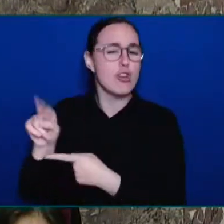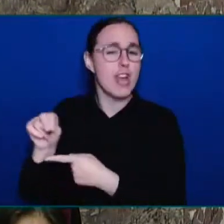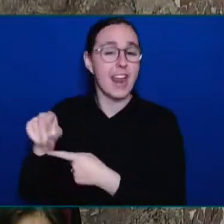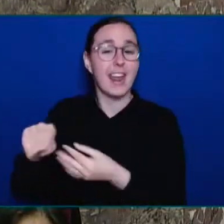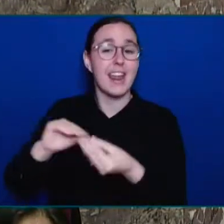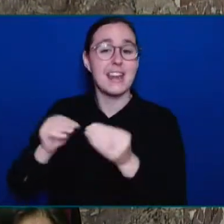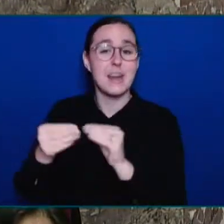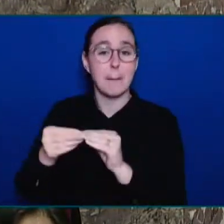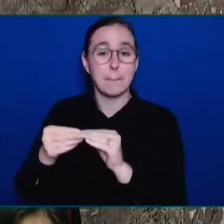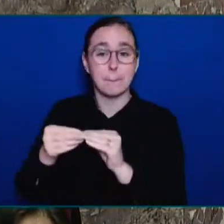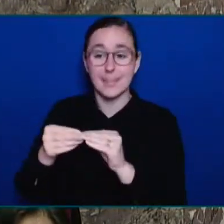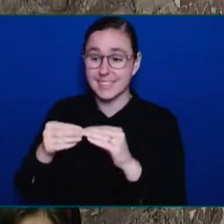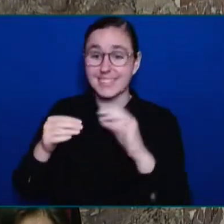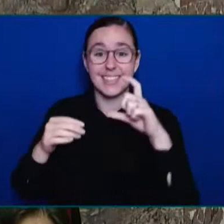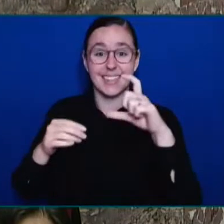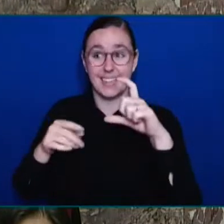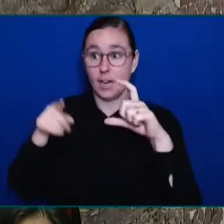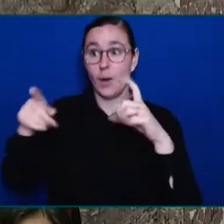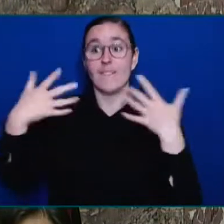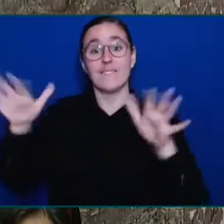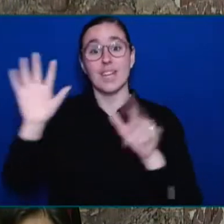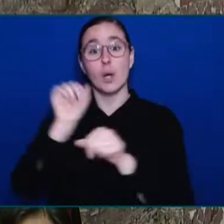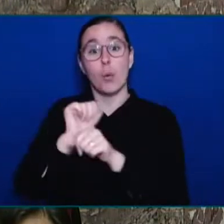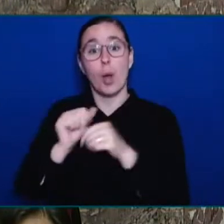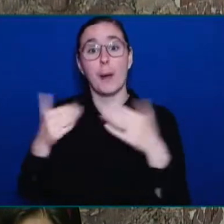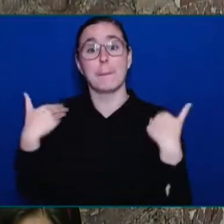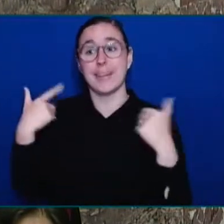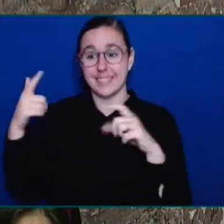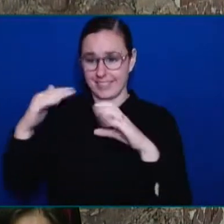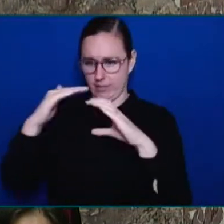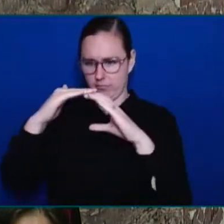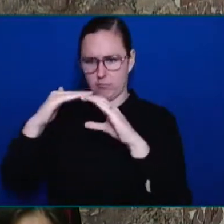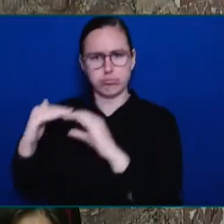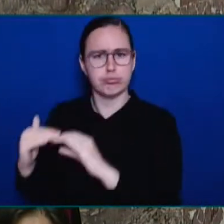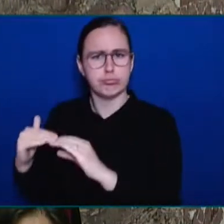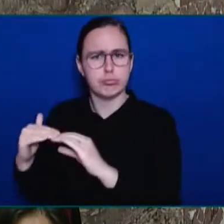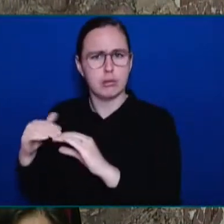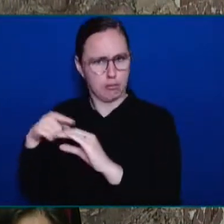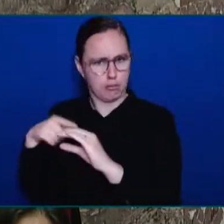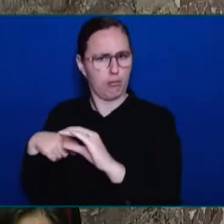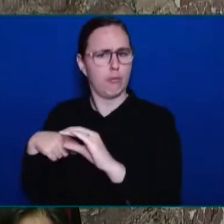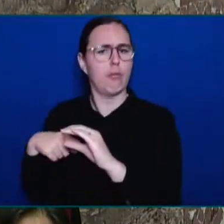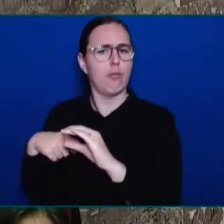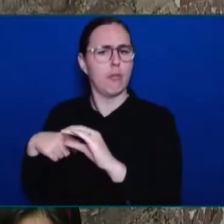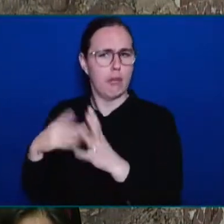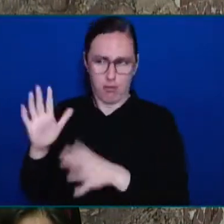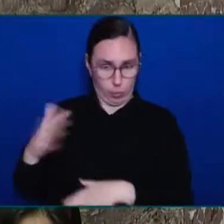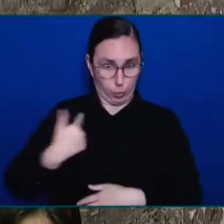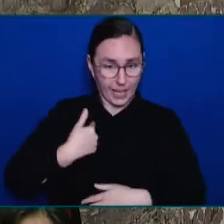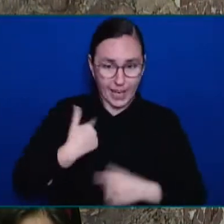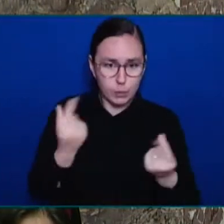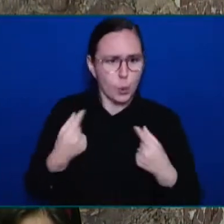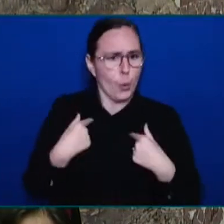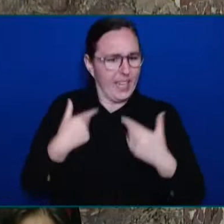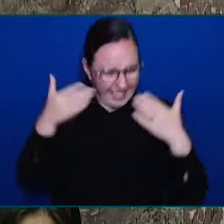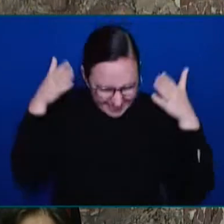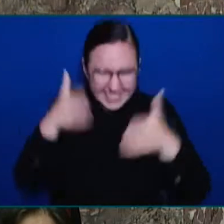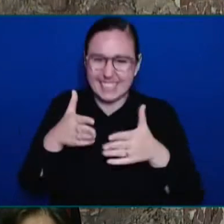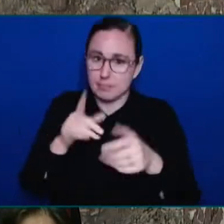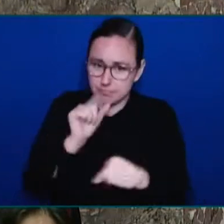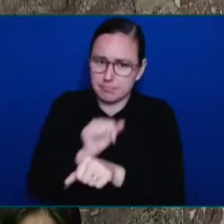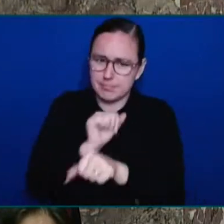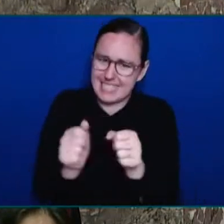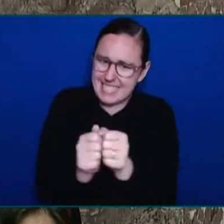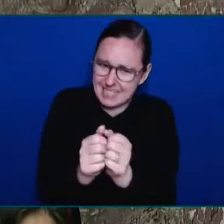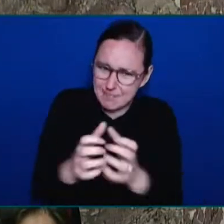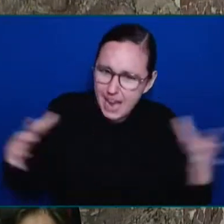Honourable Speaker. We have led the country more registered nurses, and we have to do more. That is why we're training more. That's why we're making it easier for internationally educated